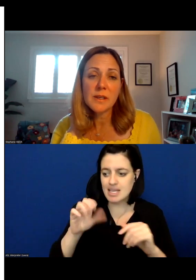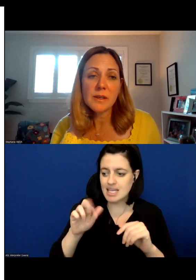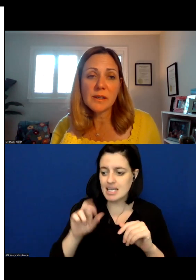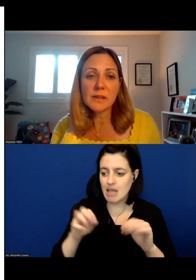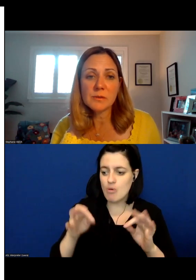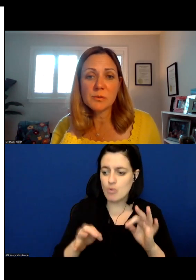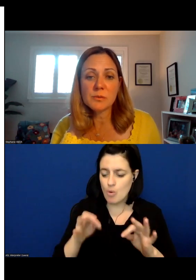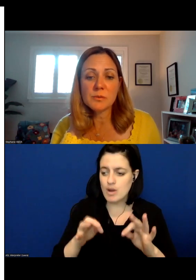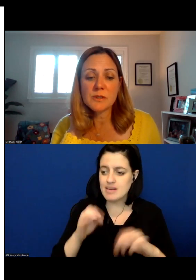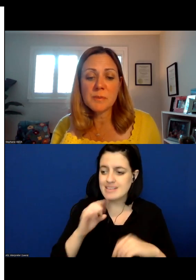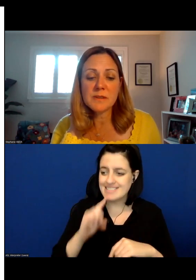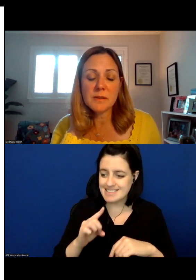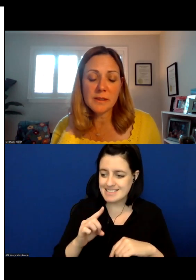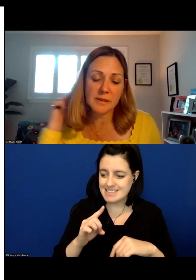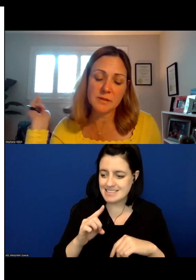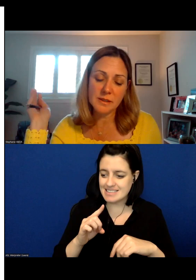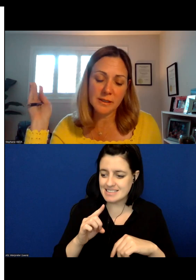is